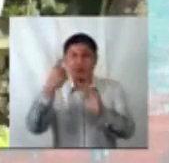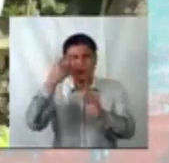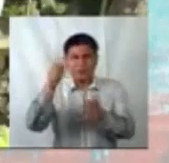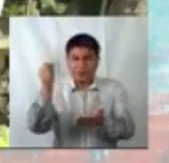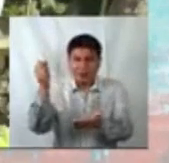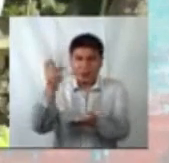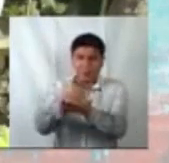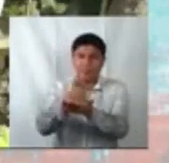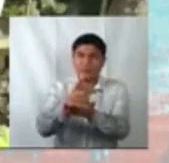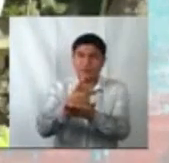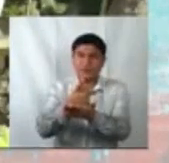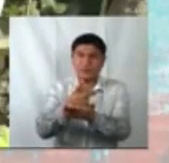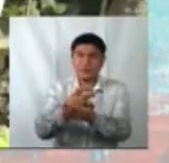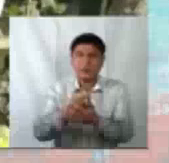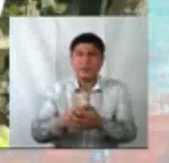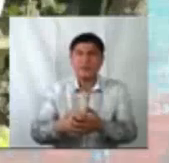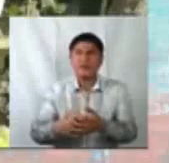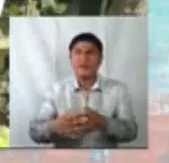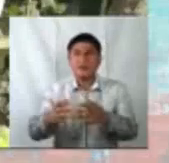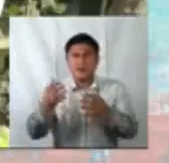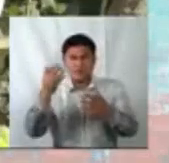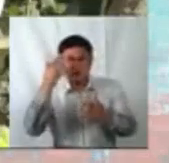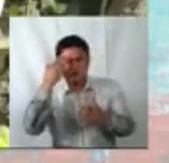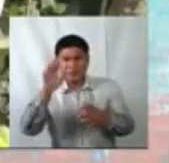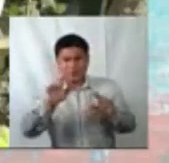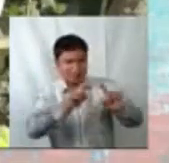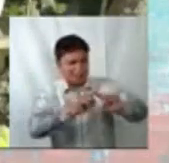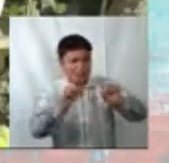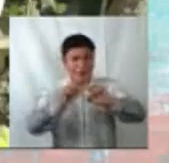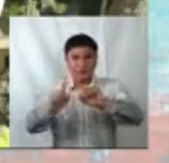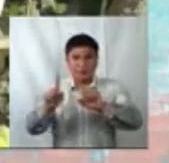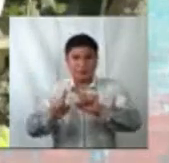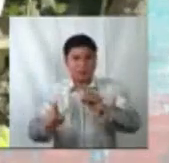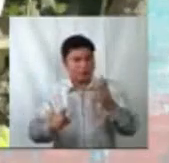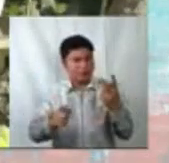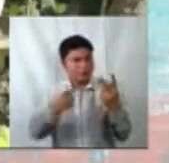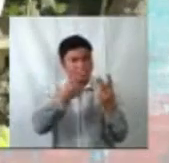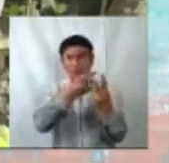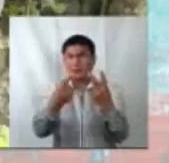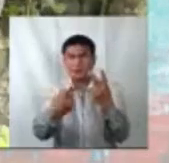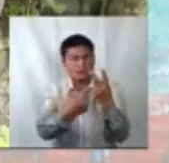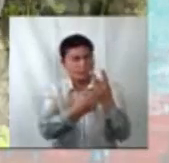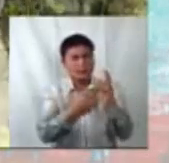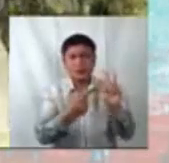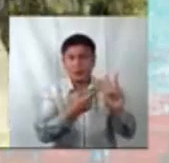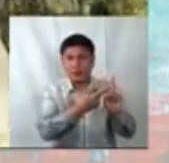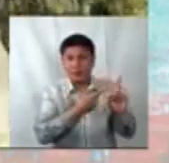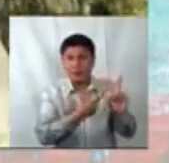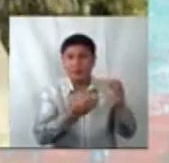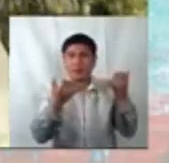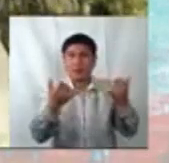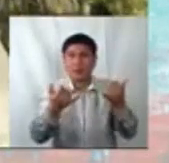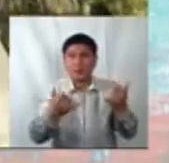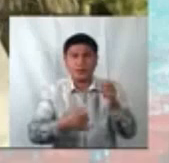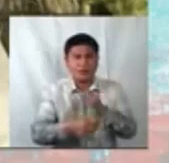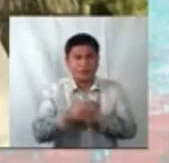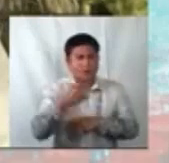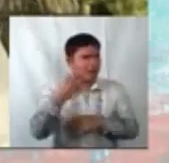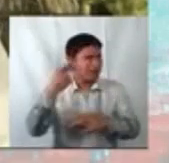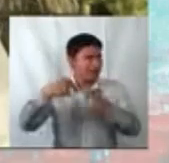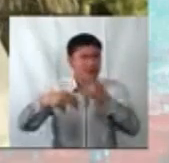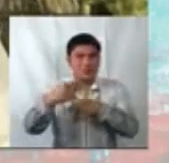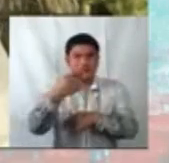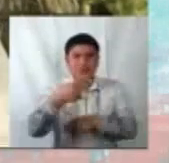one very nuanced difference between the two. And what is this? In the Hare Haas Cutting Act,